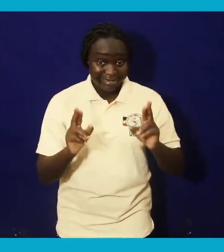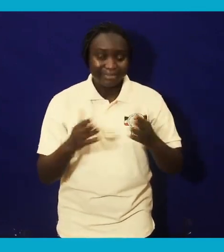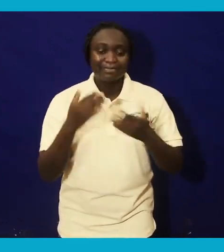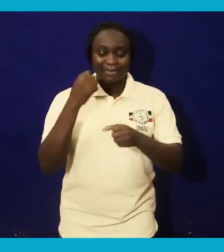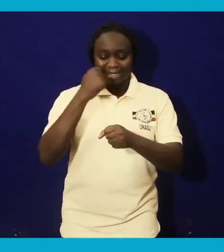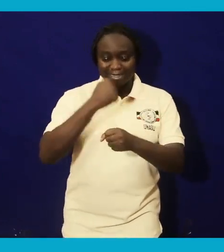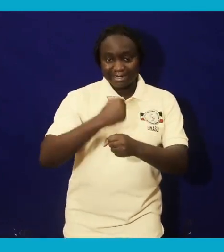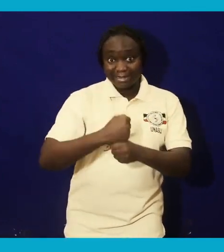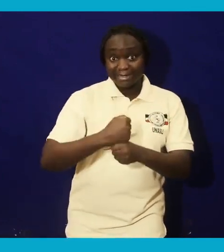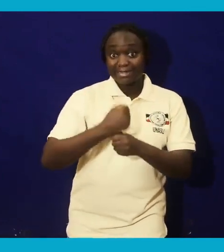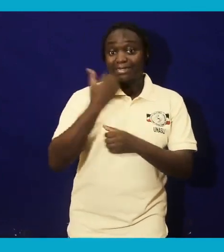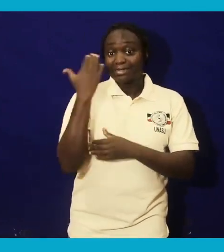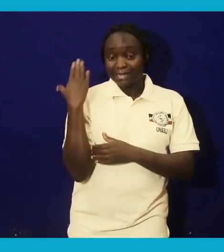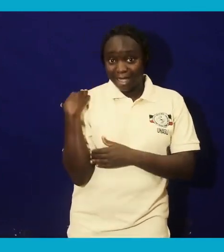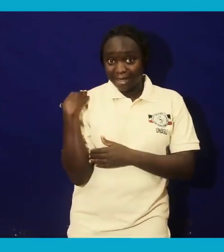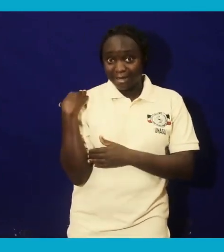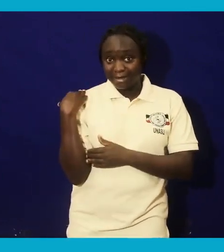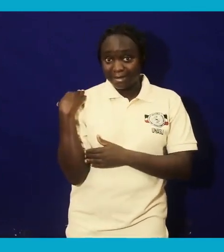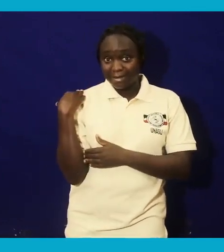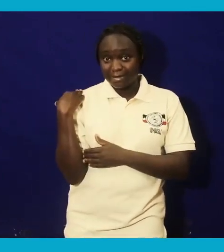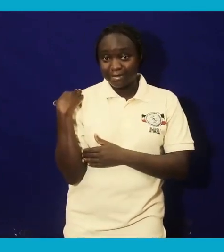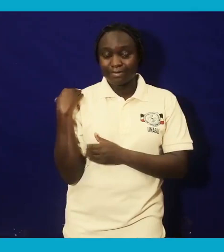sister. Can we say together?